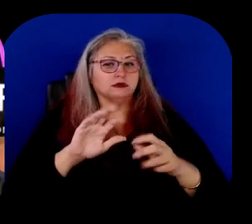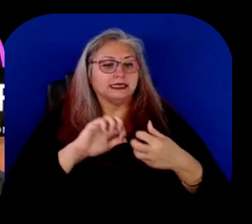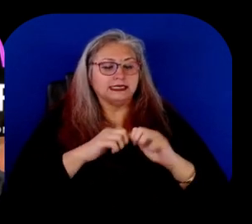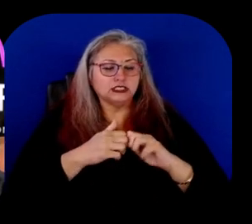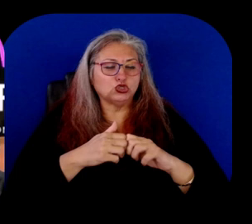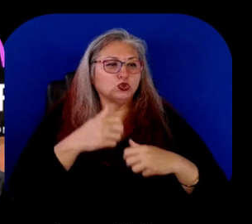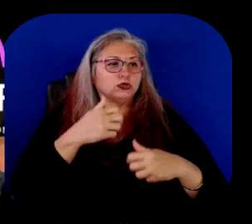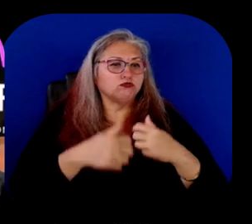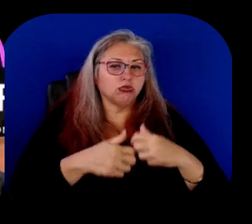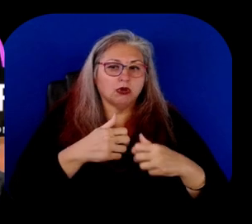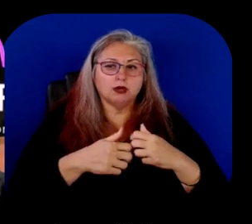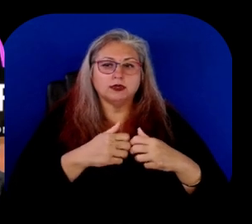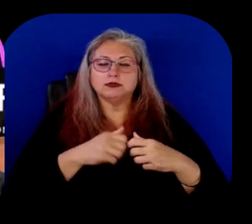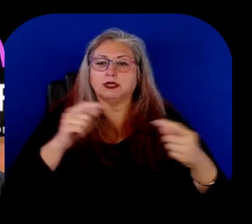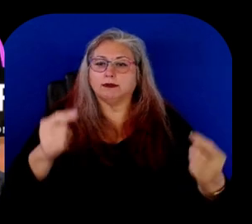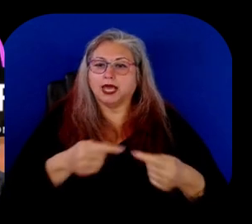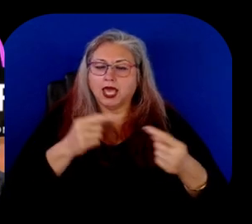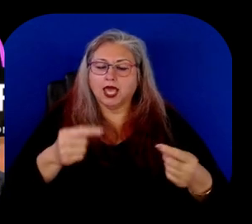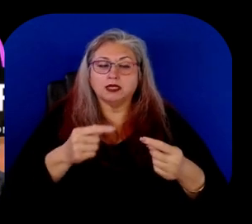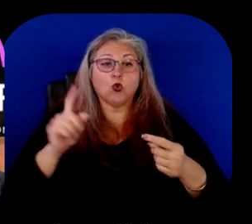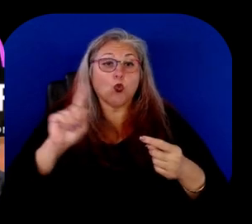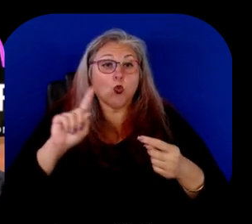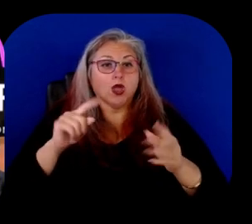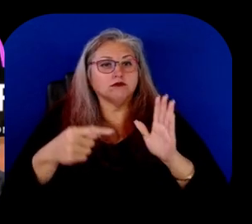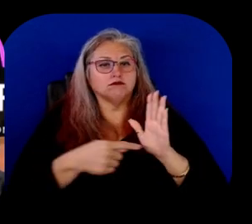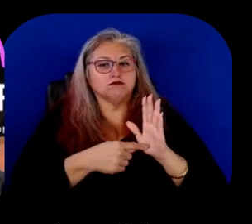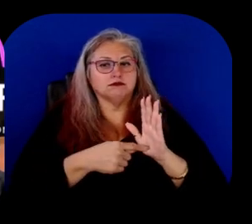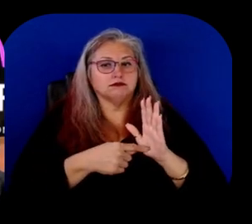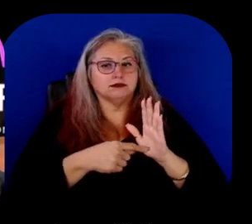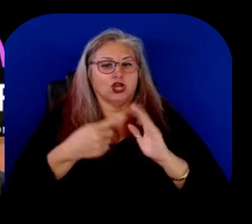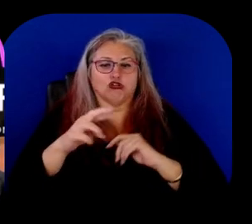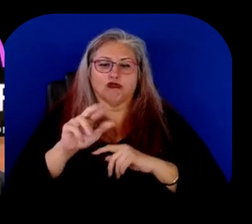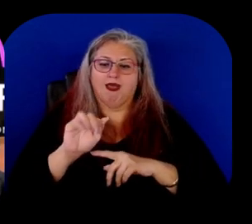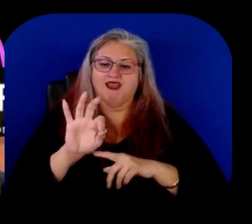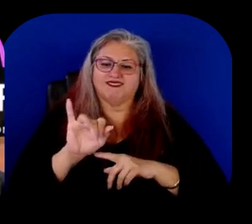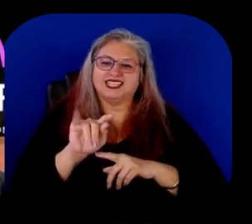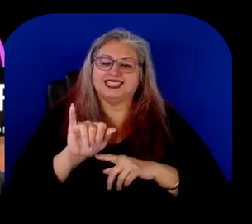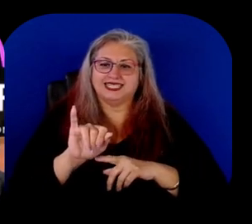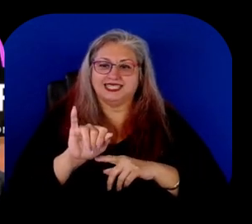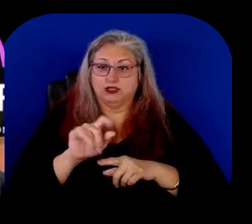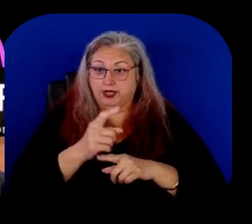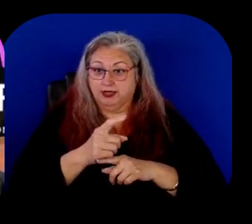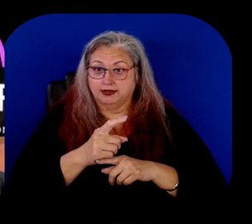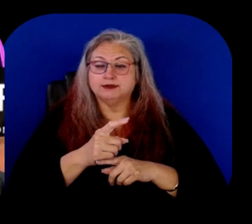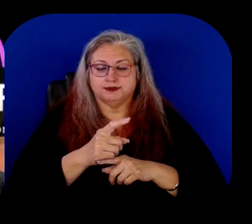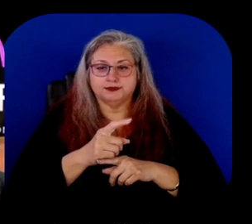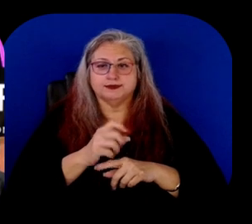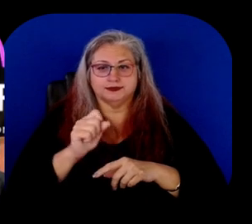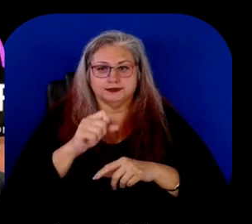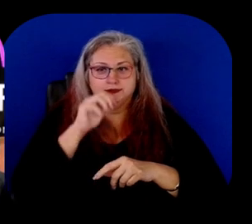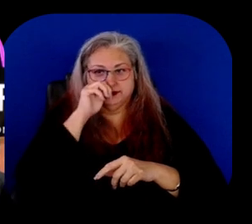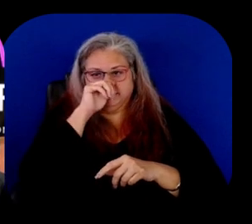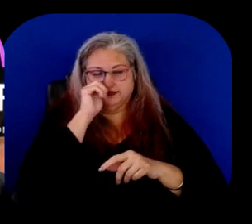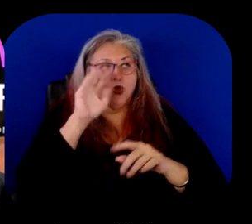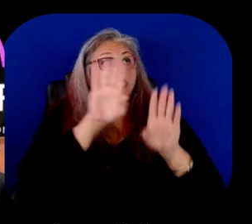issues, problems, pains, all on graffiti. Was it graffiti, right? Yes. On